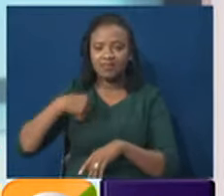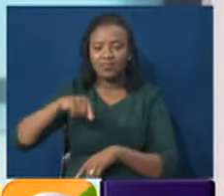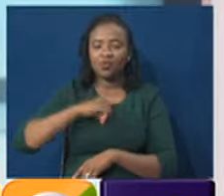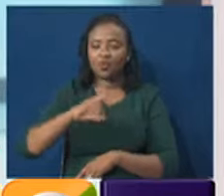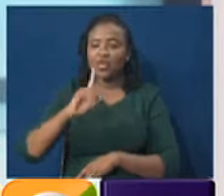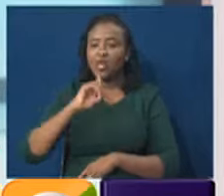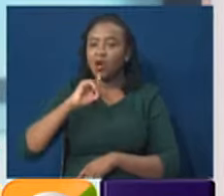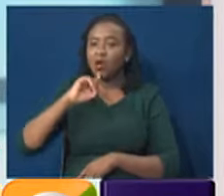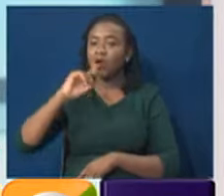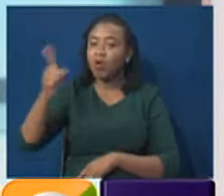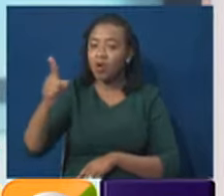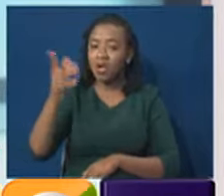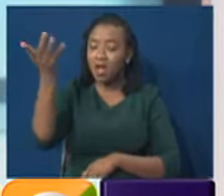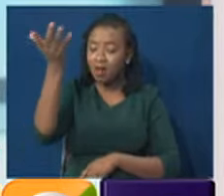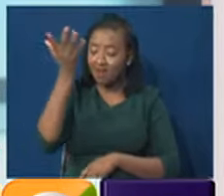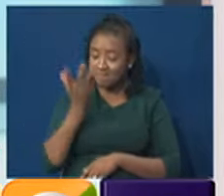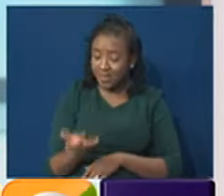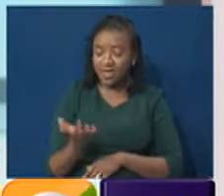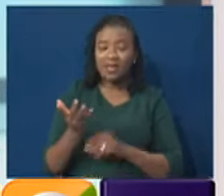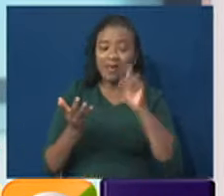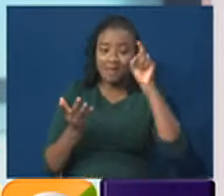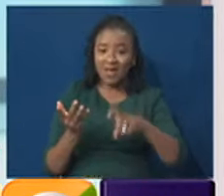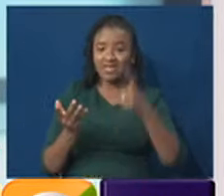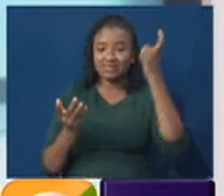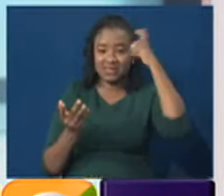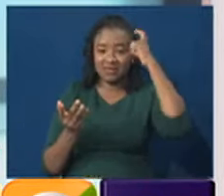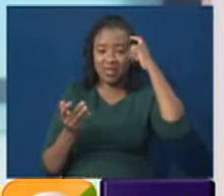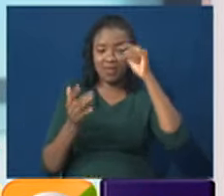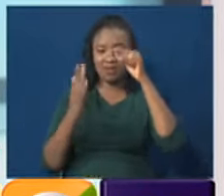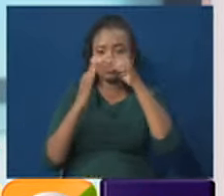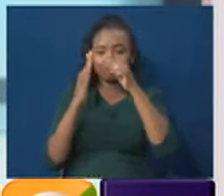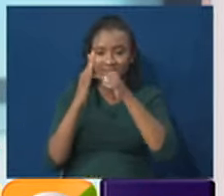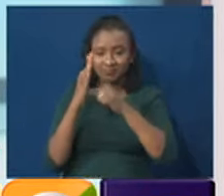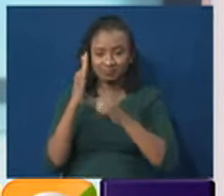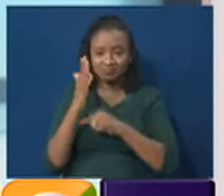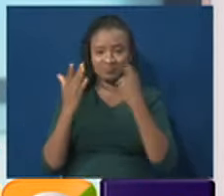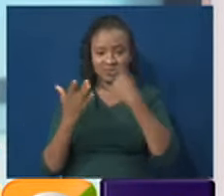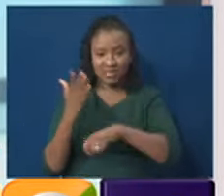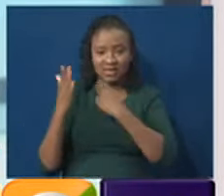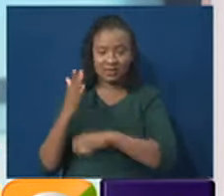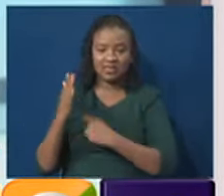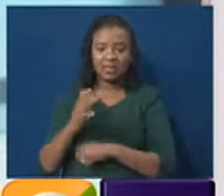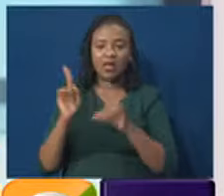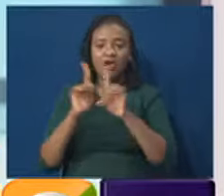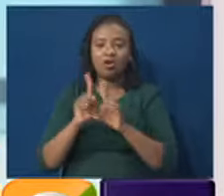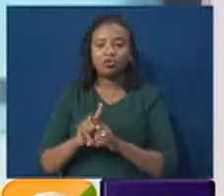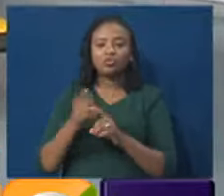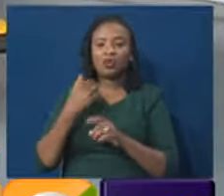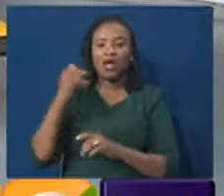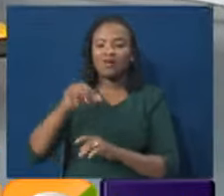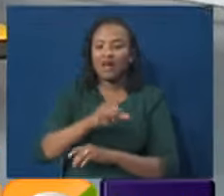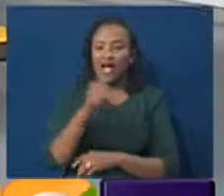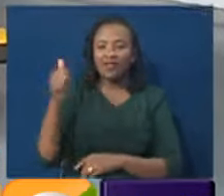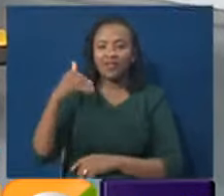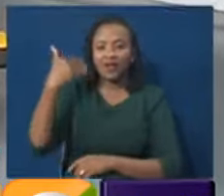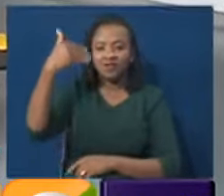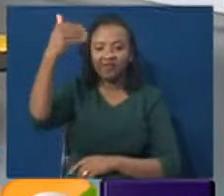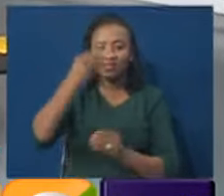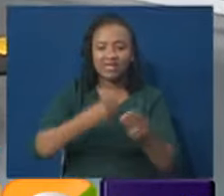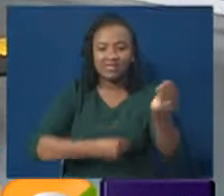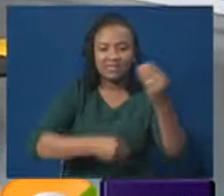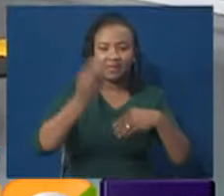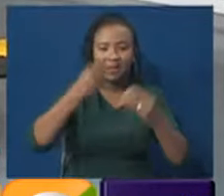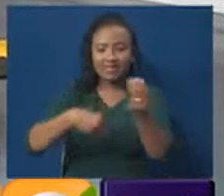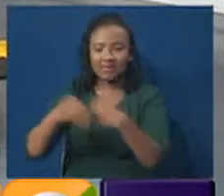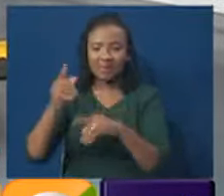oil, this has to come into play. Okay. Then we also have the future supply and reserves, which is also a consideration in determination